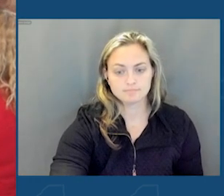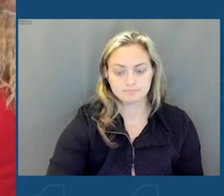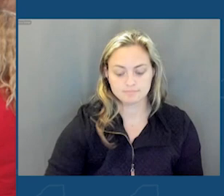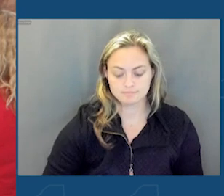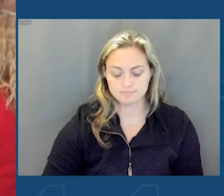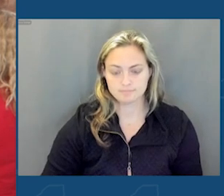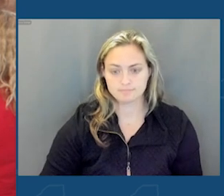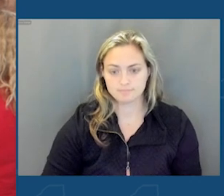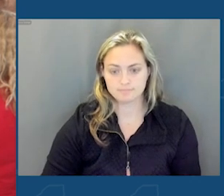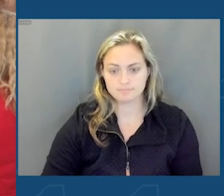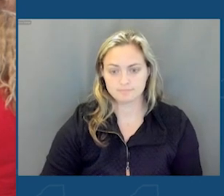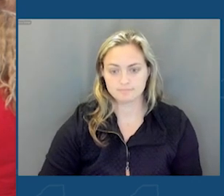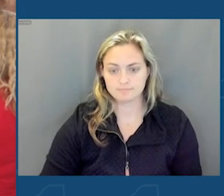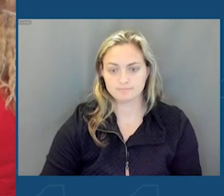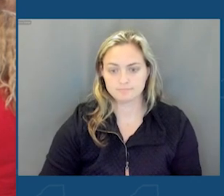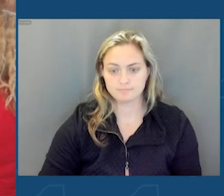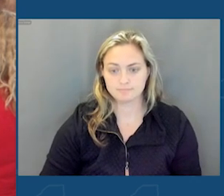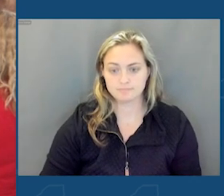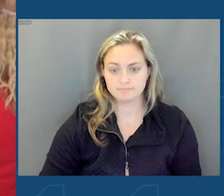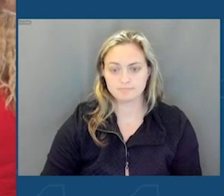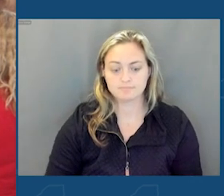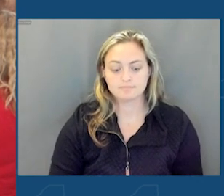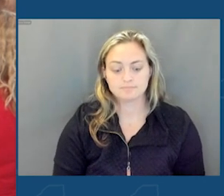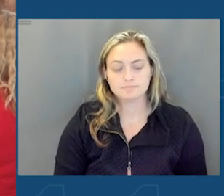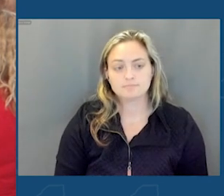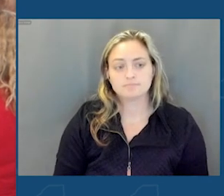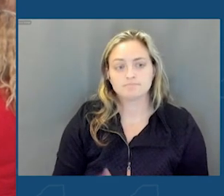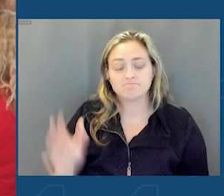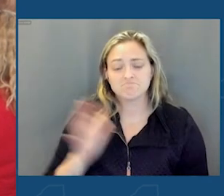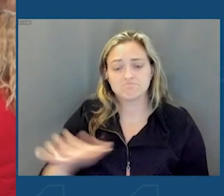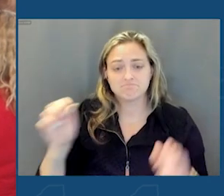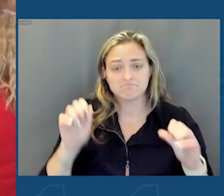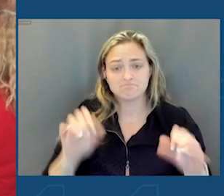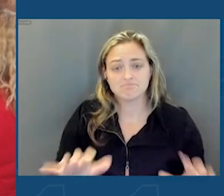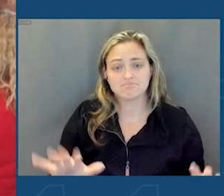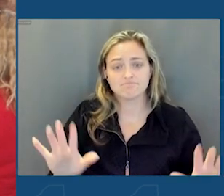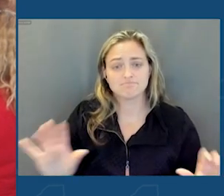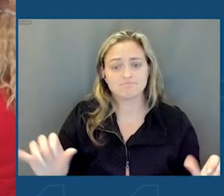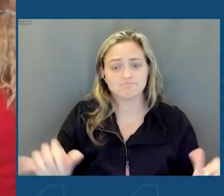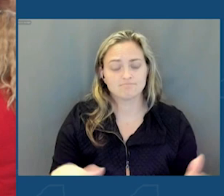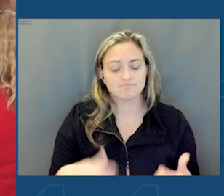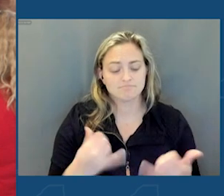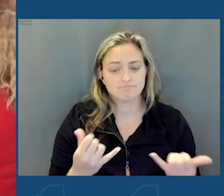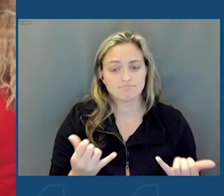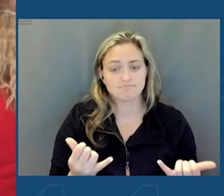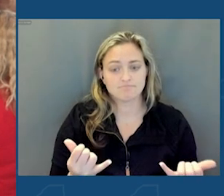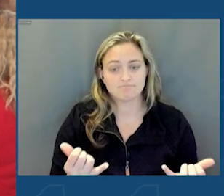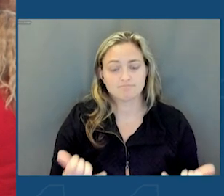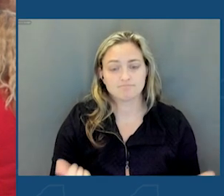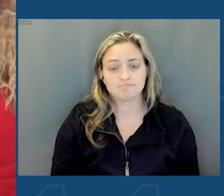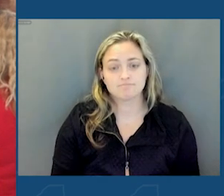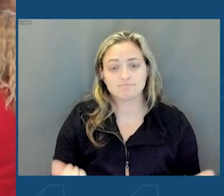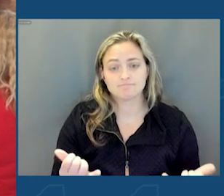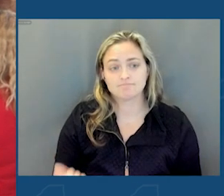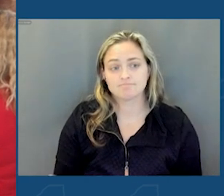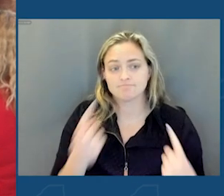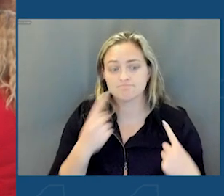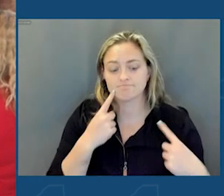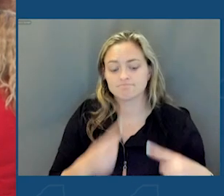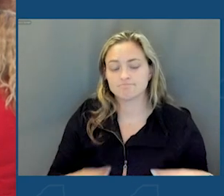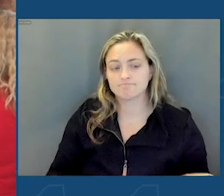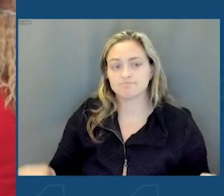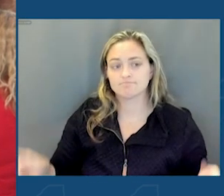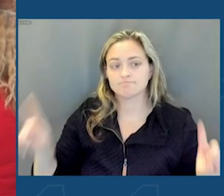me. I once was lost, but